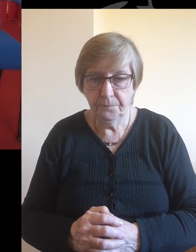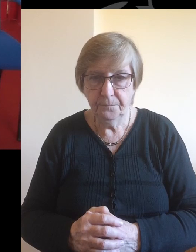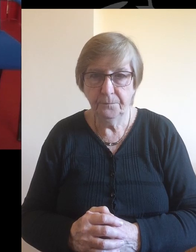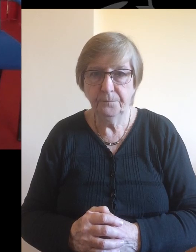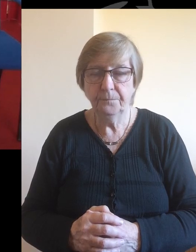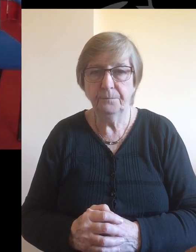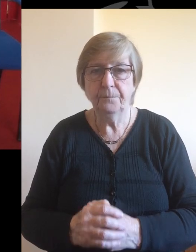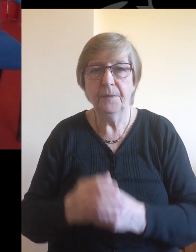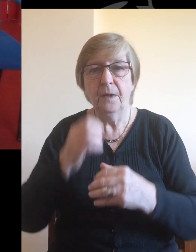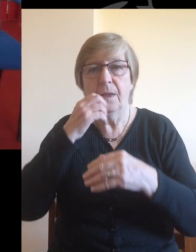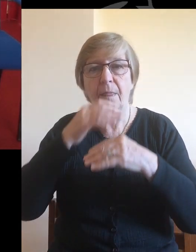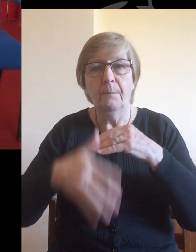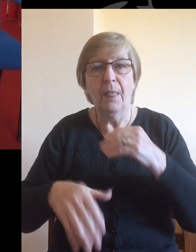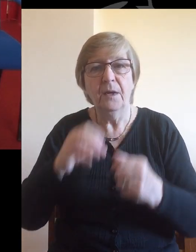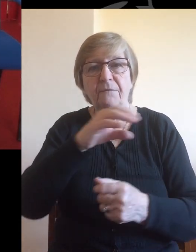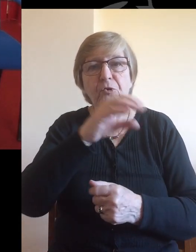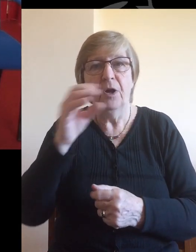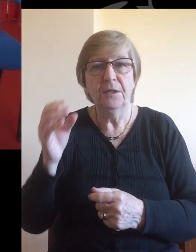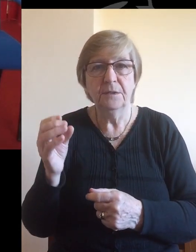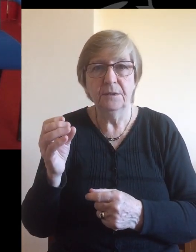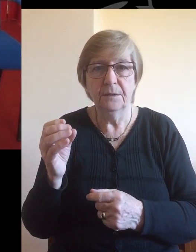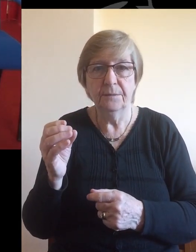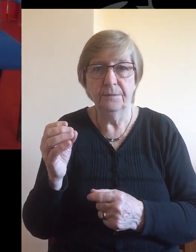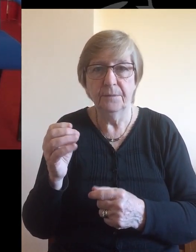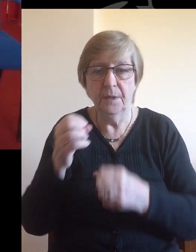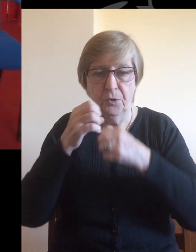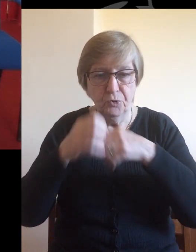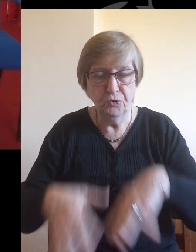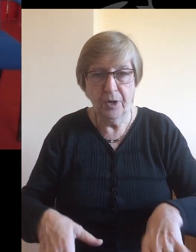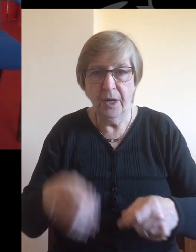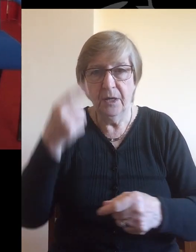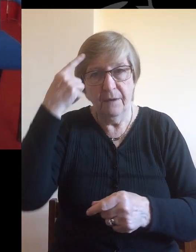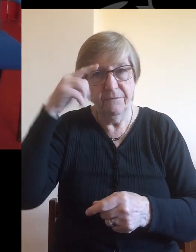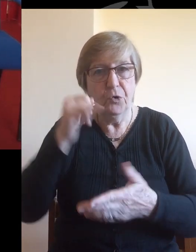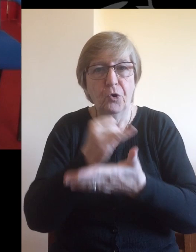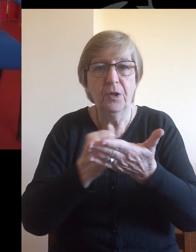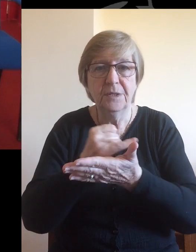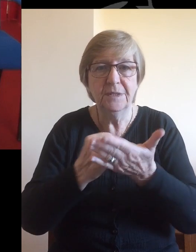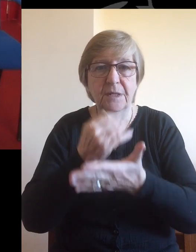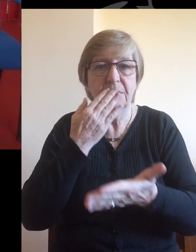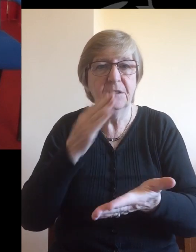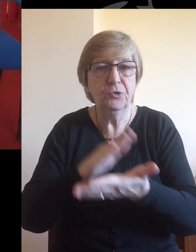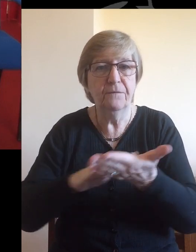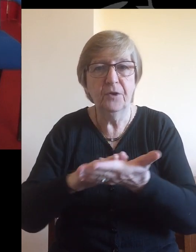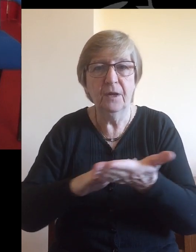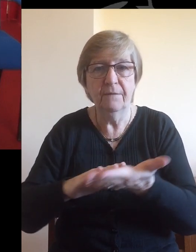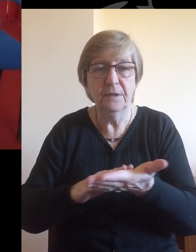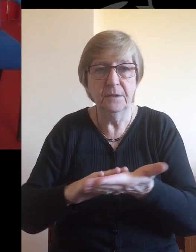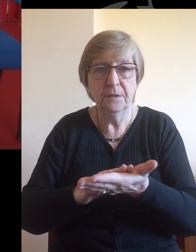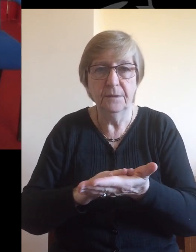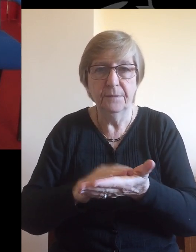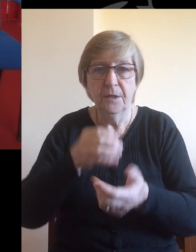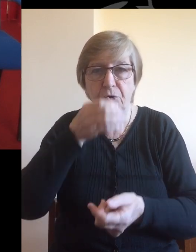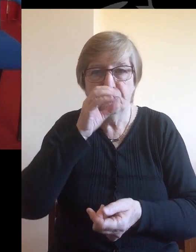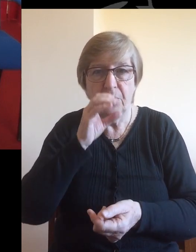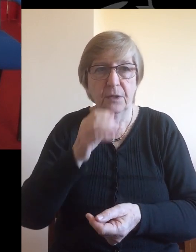And the blood of Christ, shed that the sins of many might be forgiven. Drink from